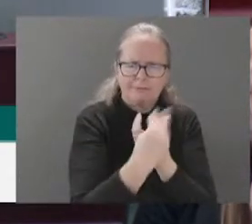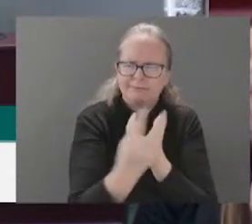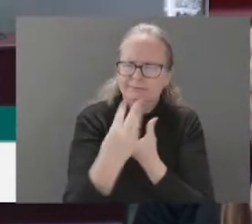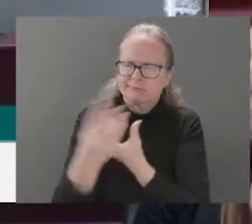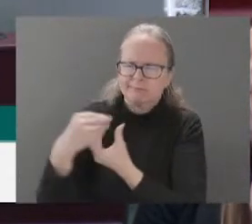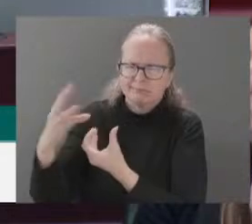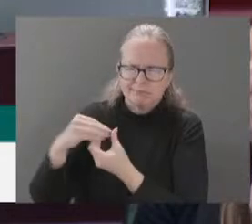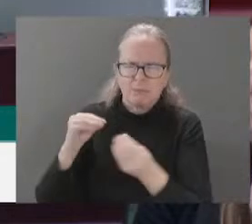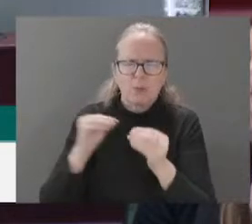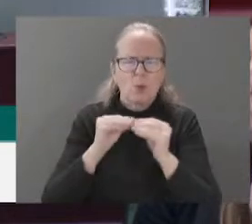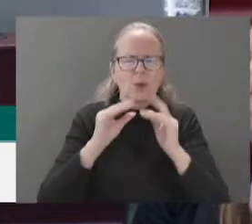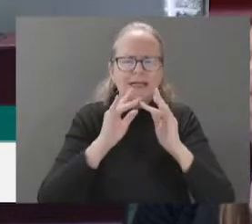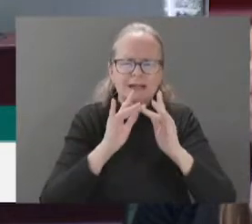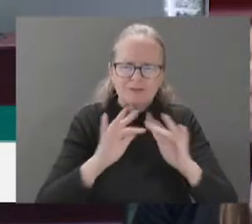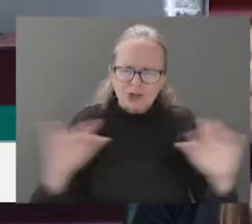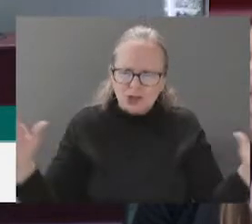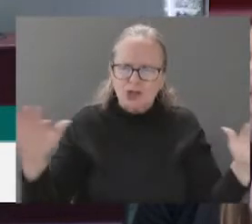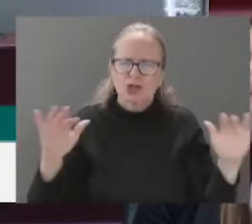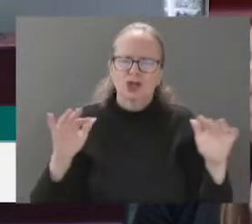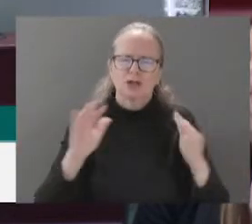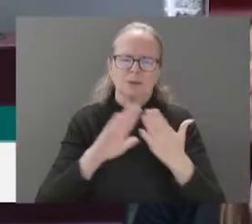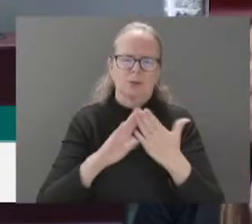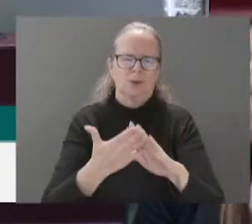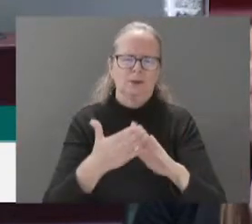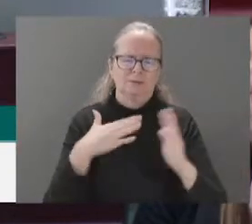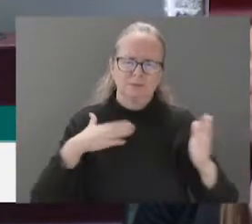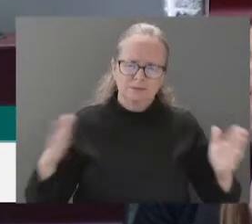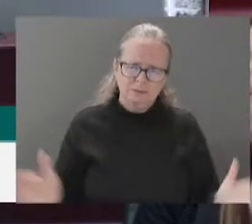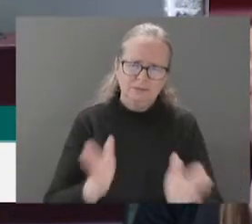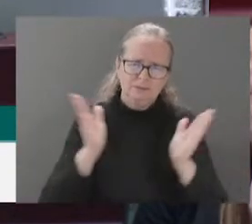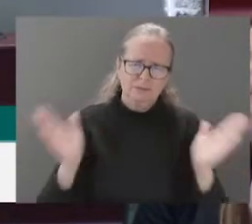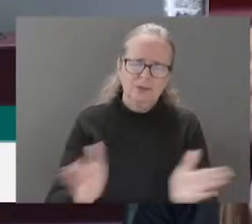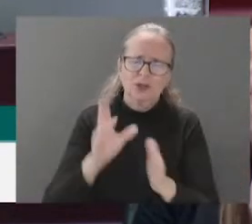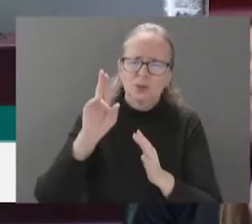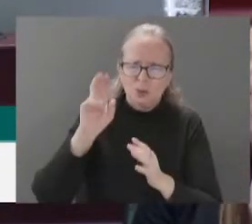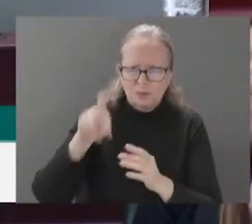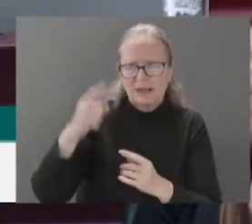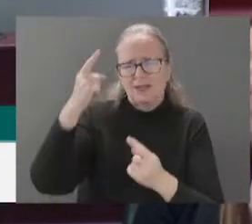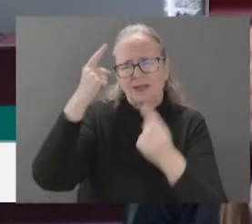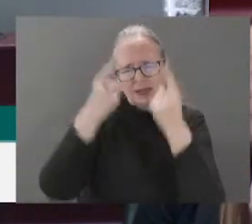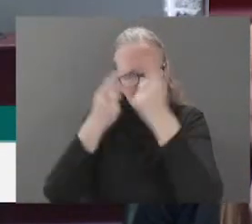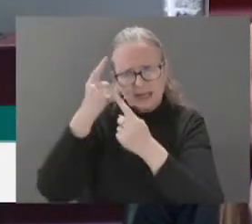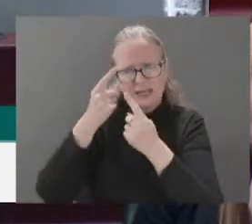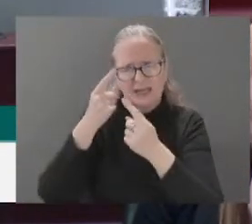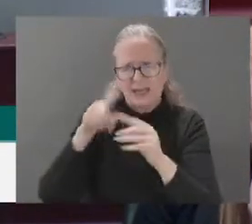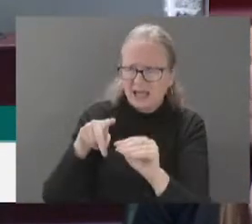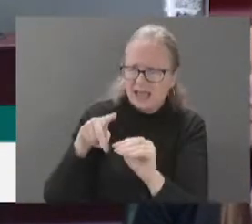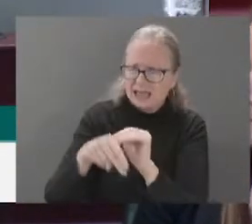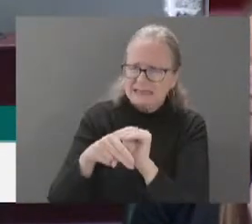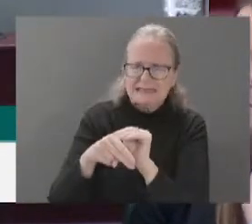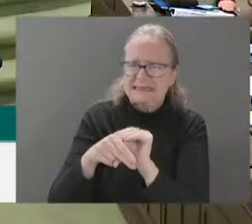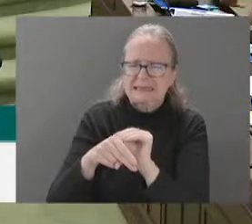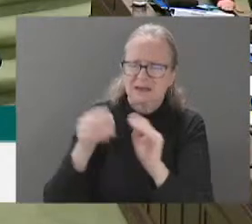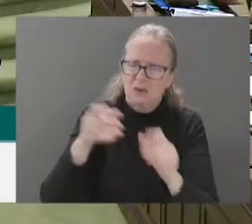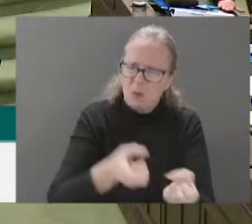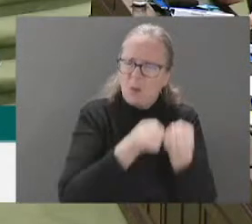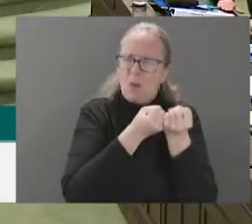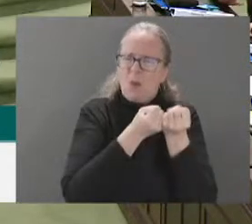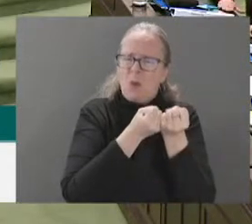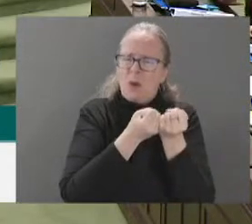government to reconsider the proposed cuts and prioritize the well-being of our community members thank